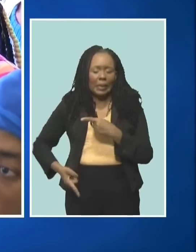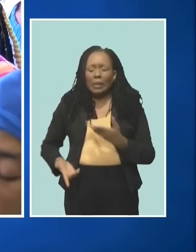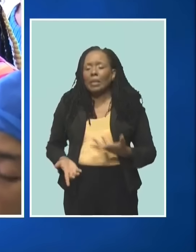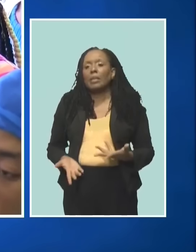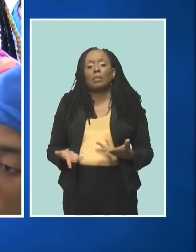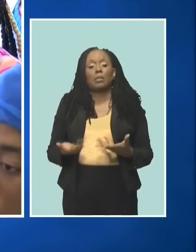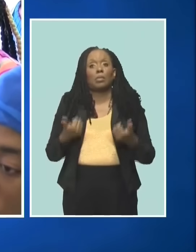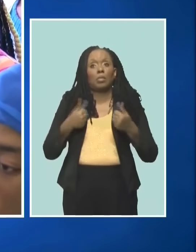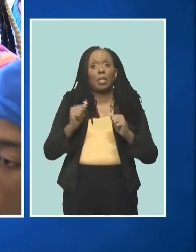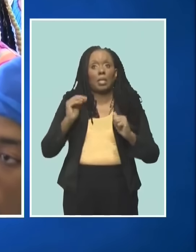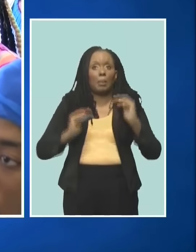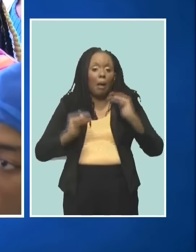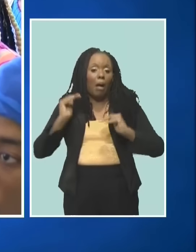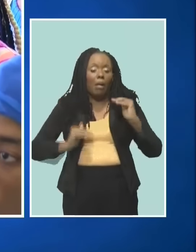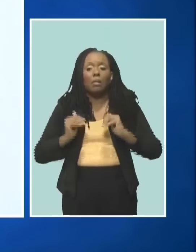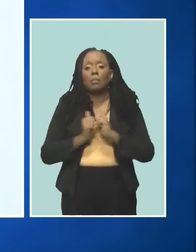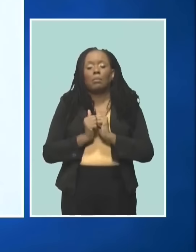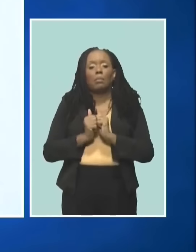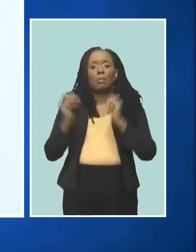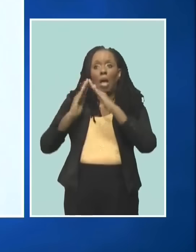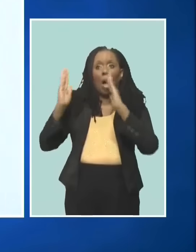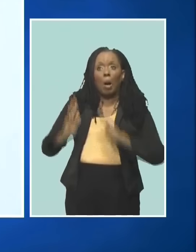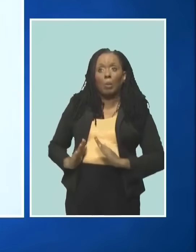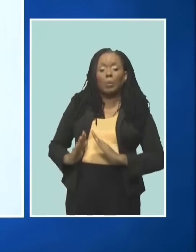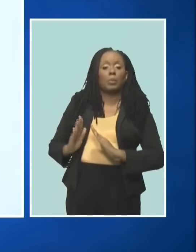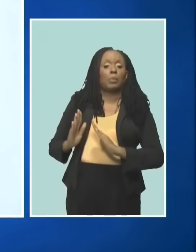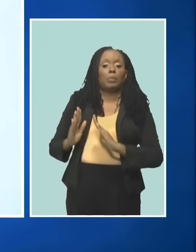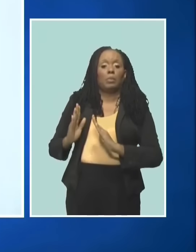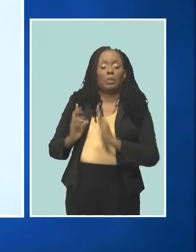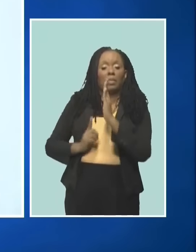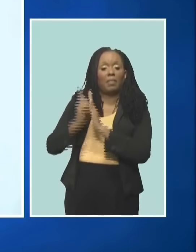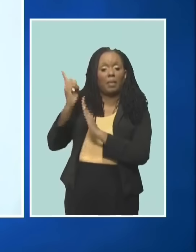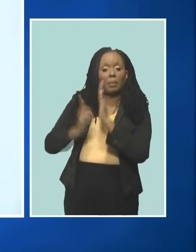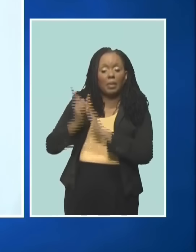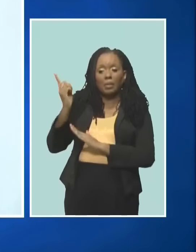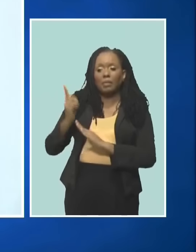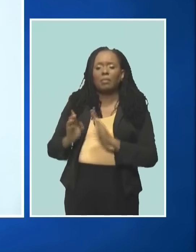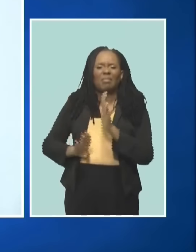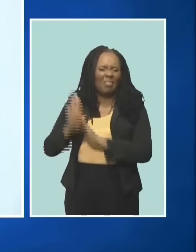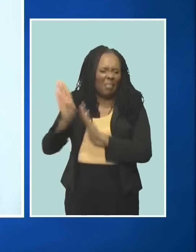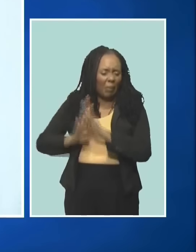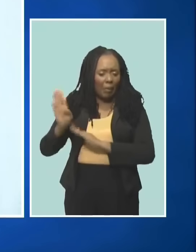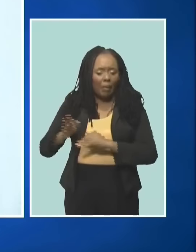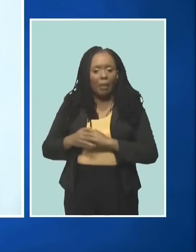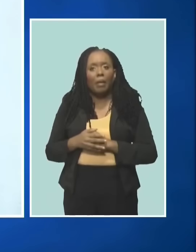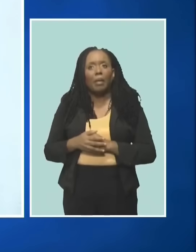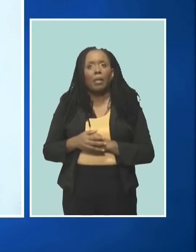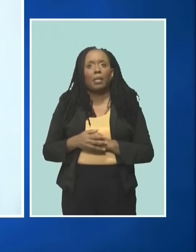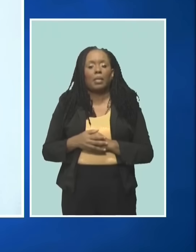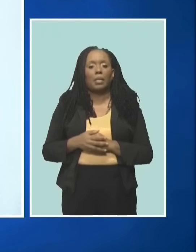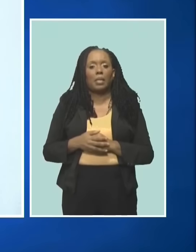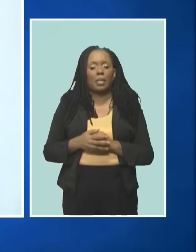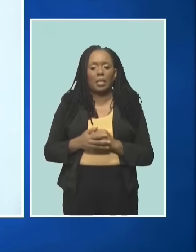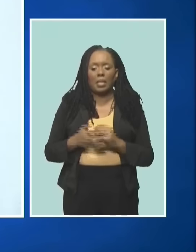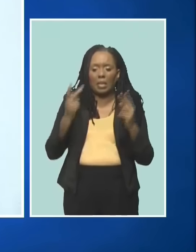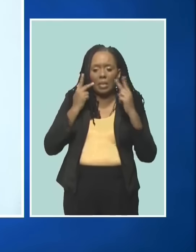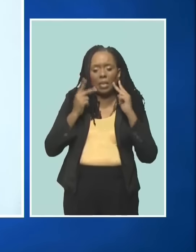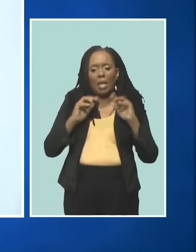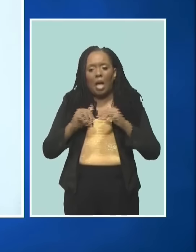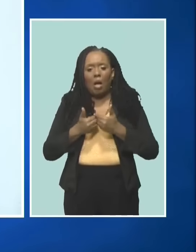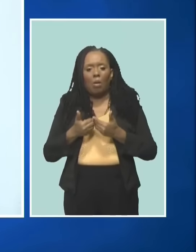with housing development and other developments with the production of agriculture or engage in the agricultural